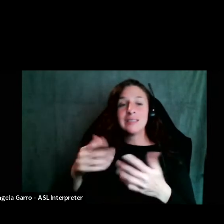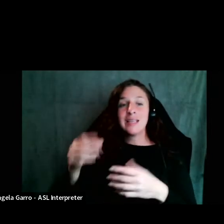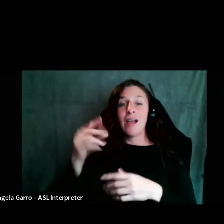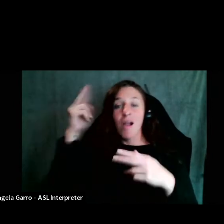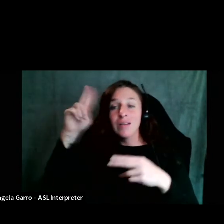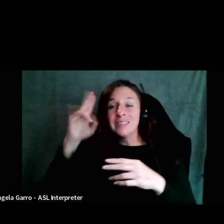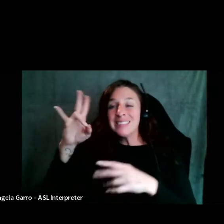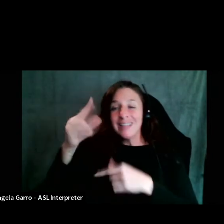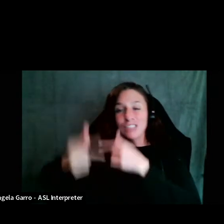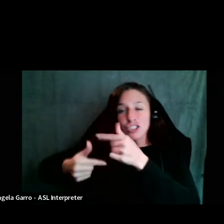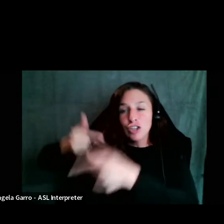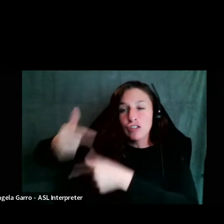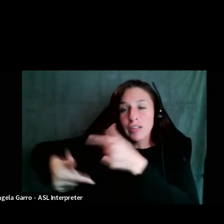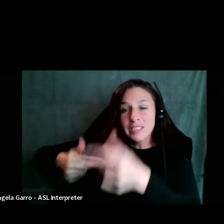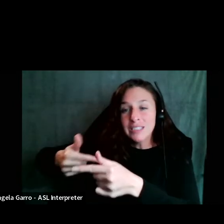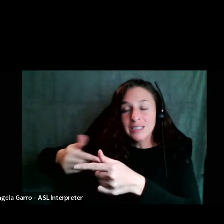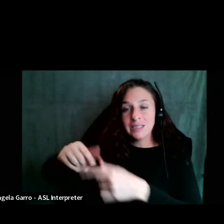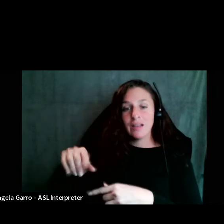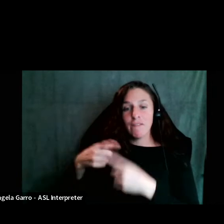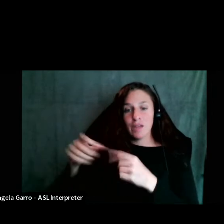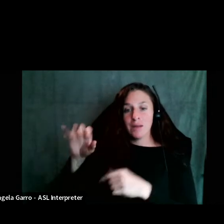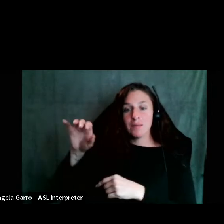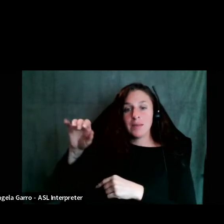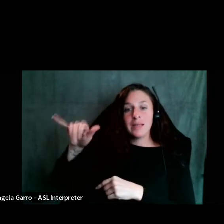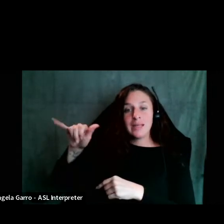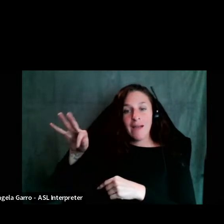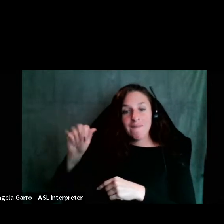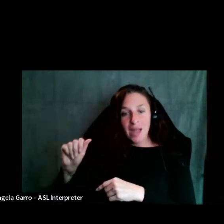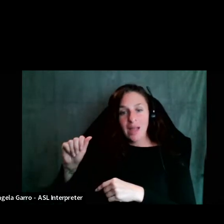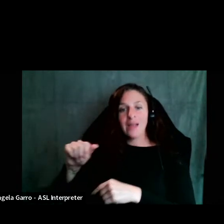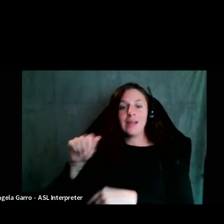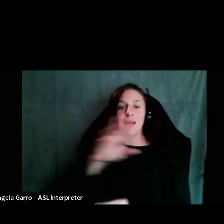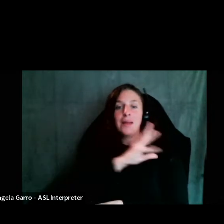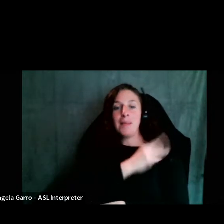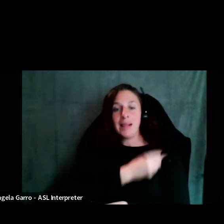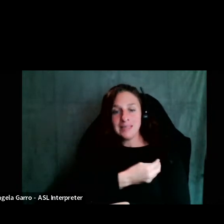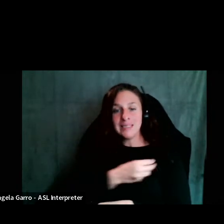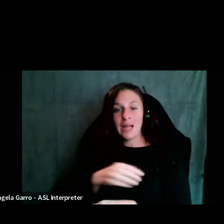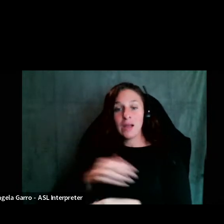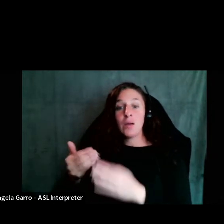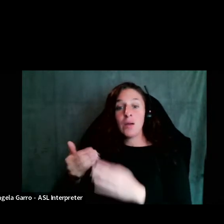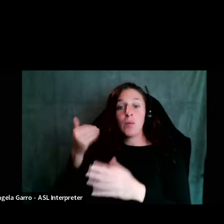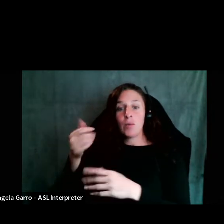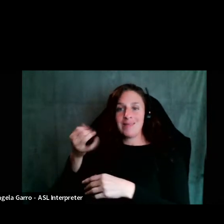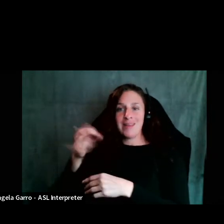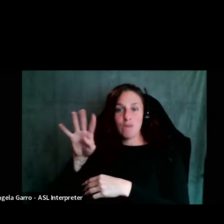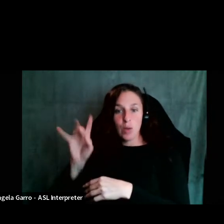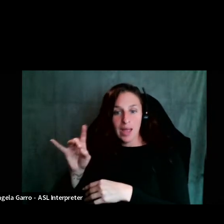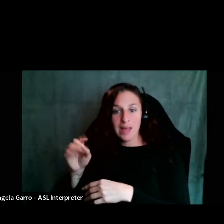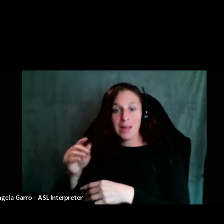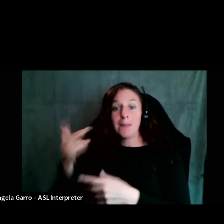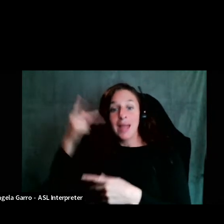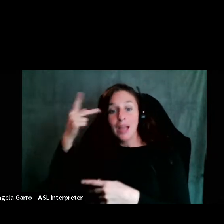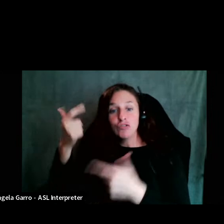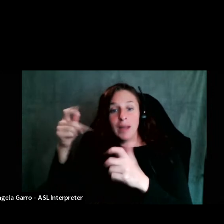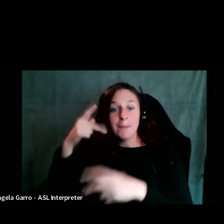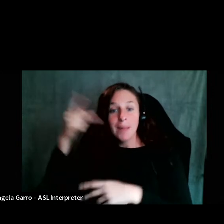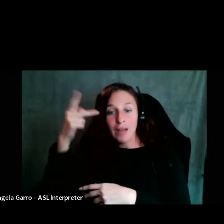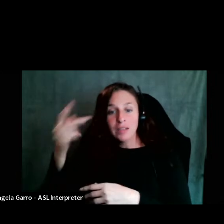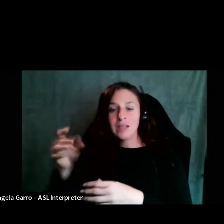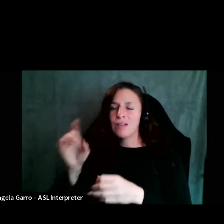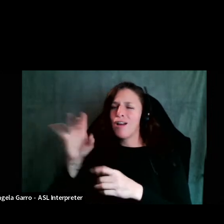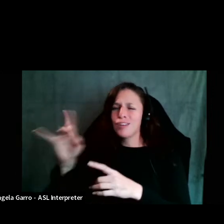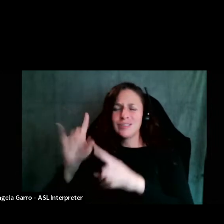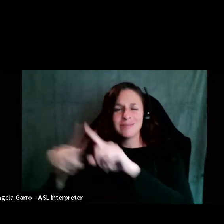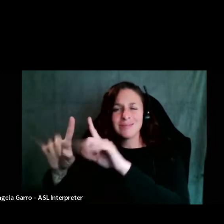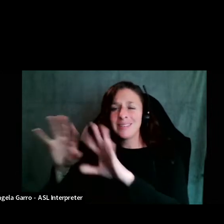family members are from Jaffa, Palestine, born prior to 1948. My parents, grandparents, and hundreds of family members and over